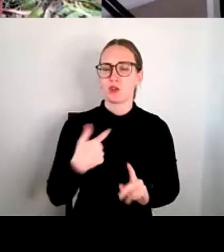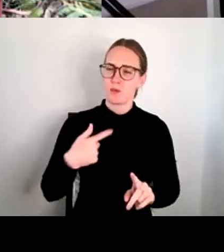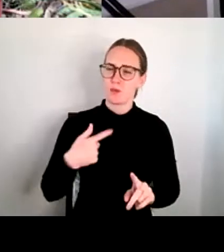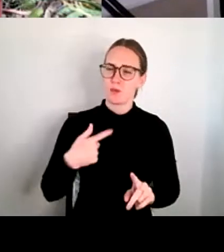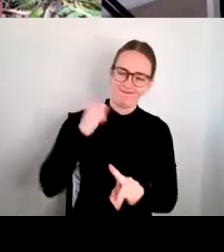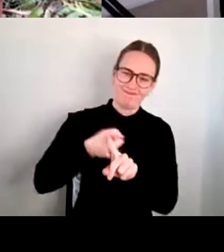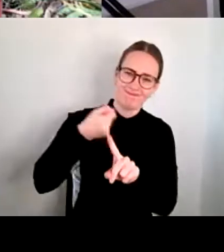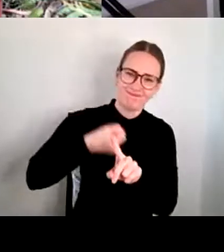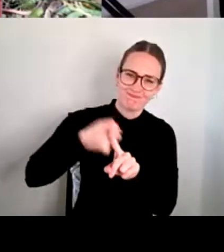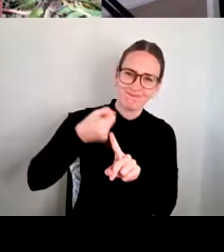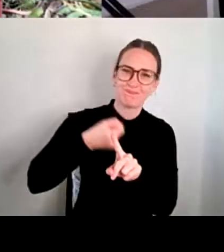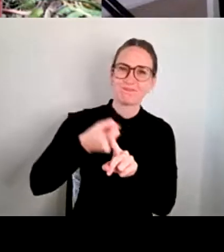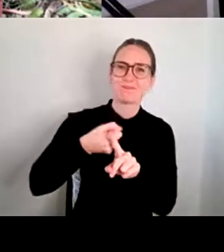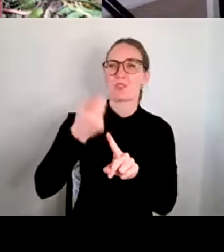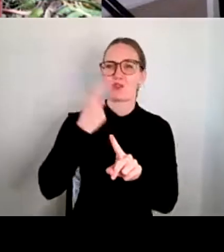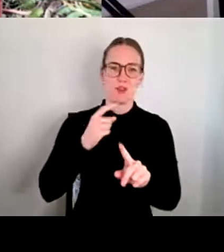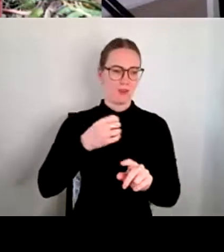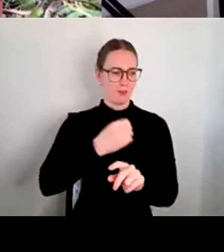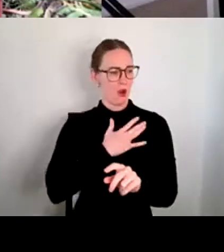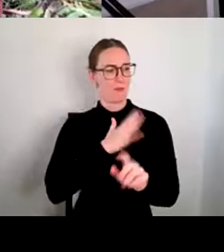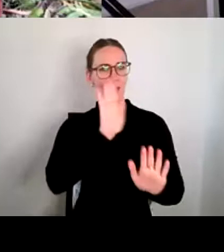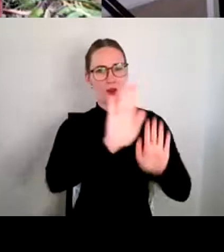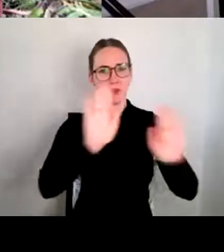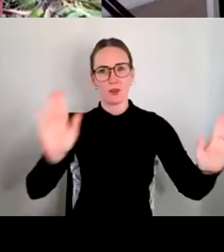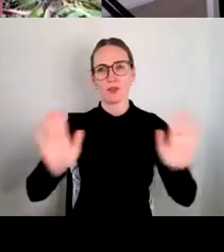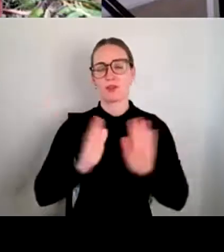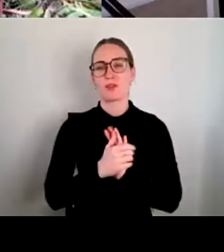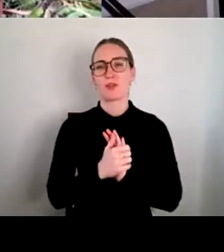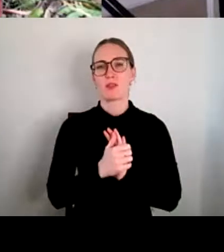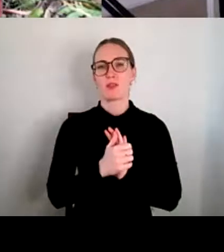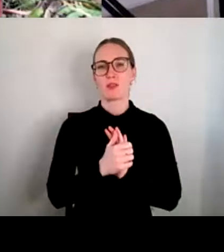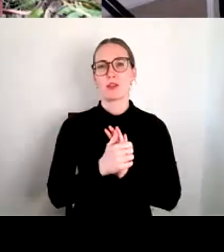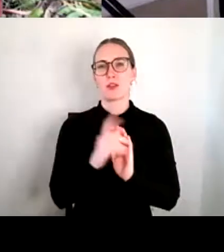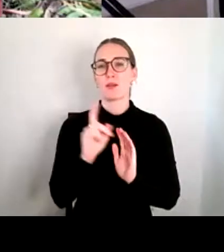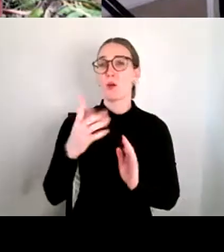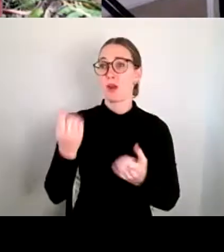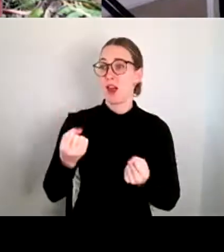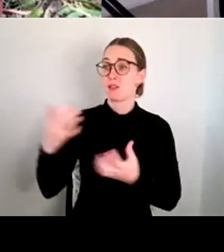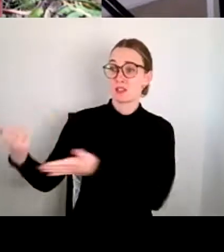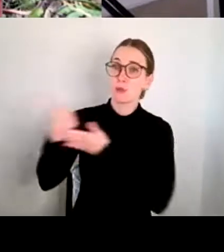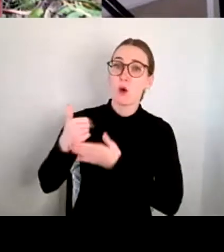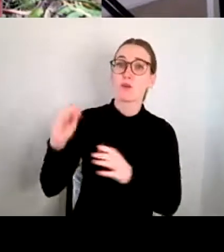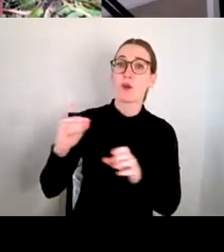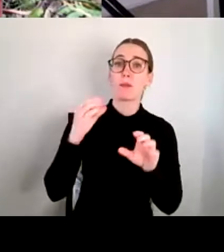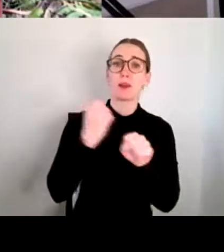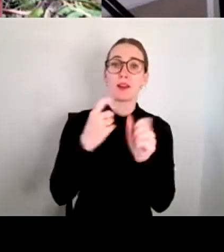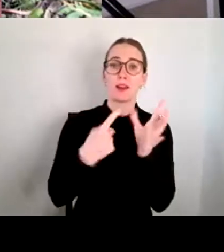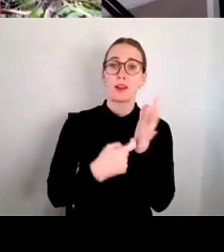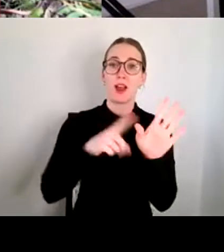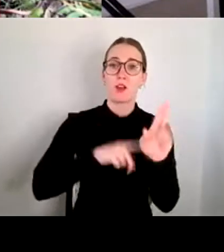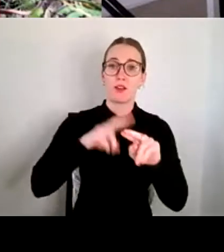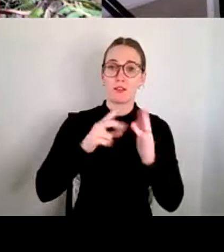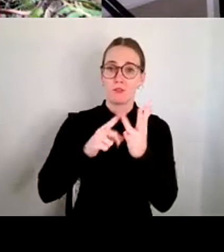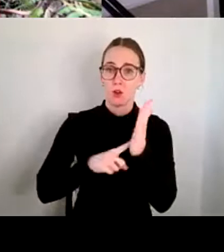to put up our own exhibitions. We largely got supported by Gary Foley and Uncle Chicka Dixon, who